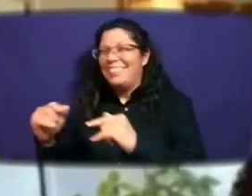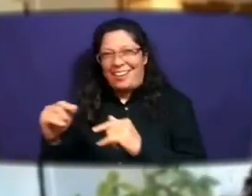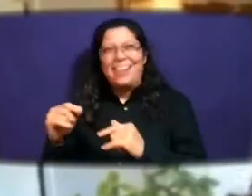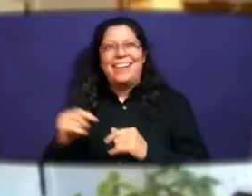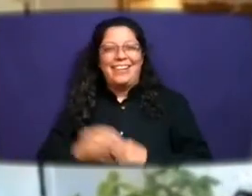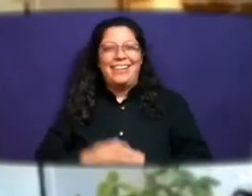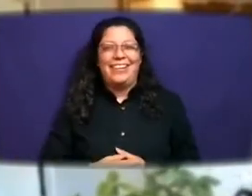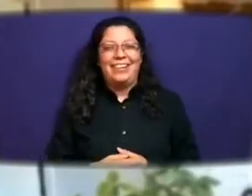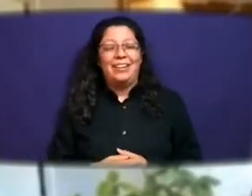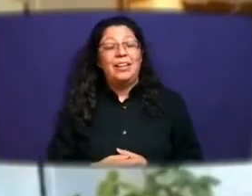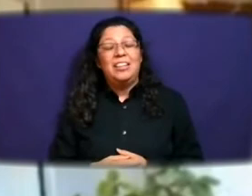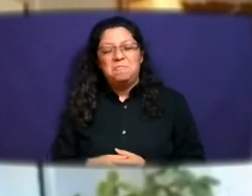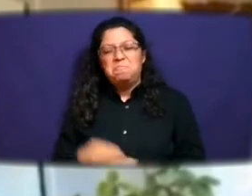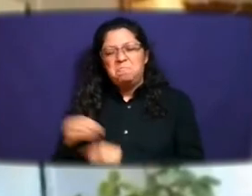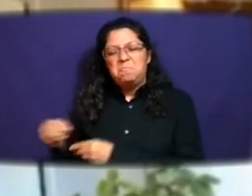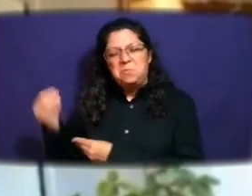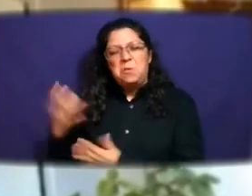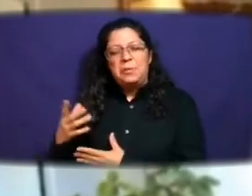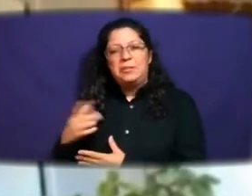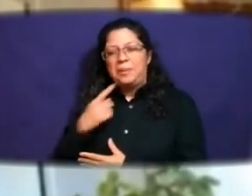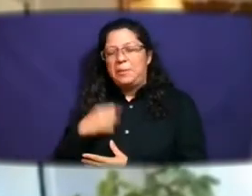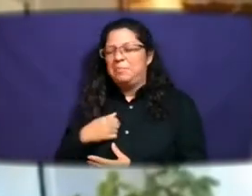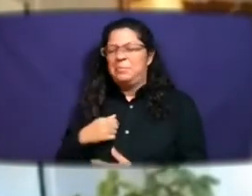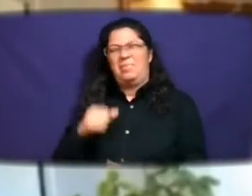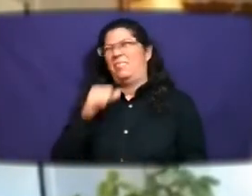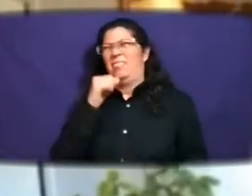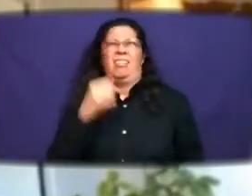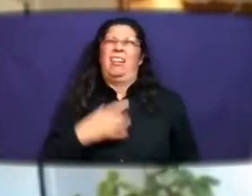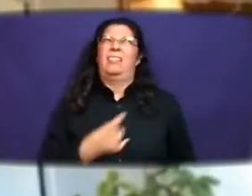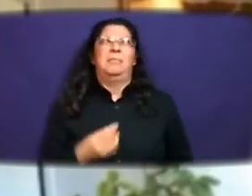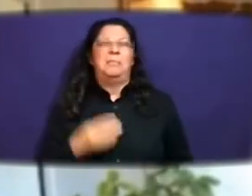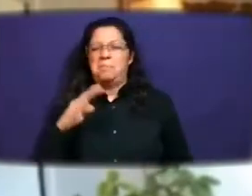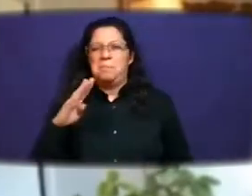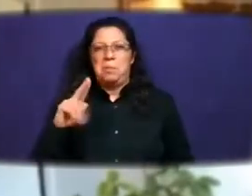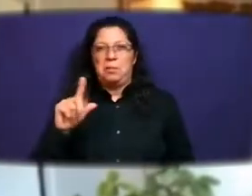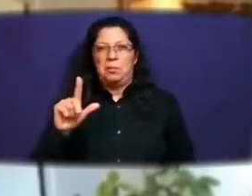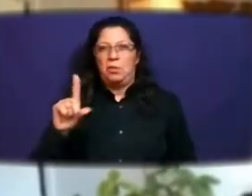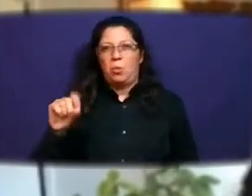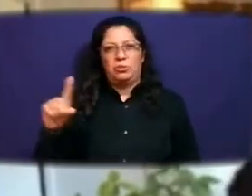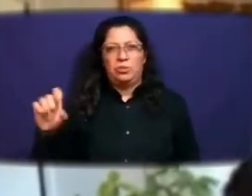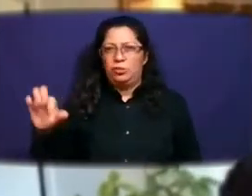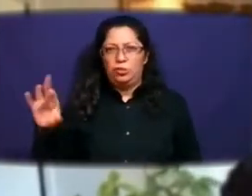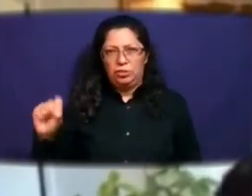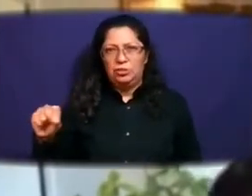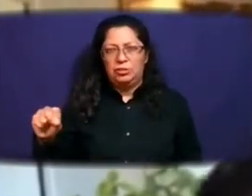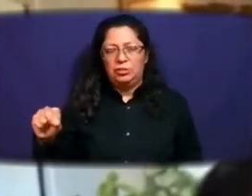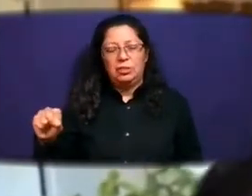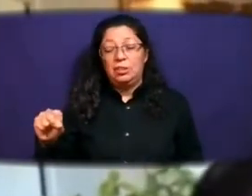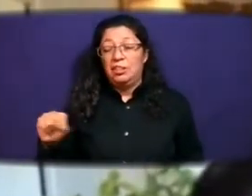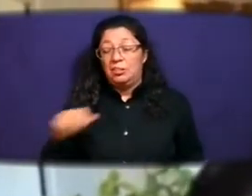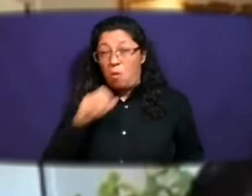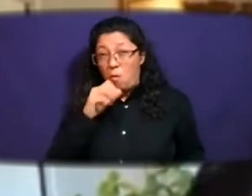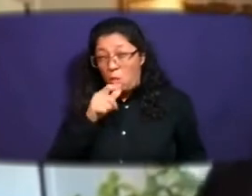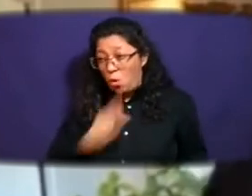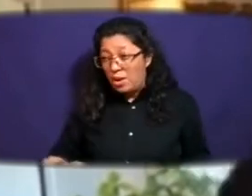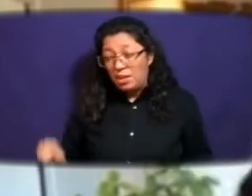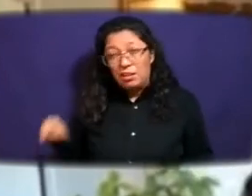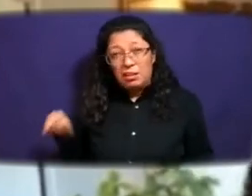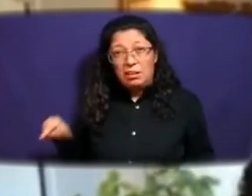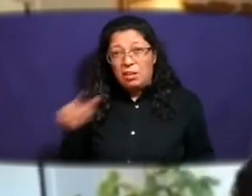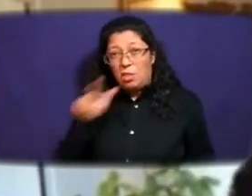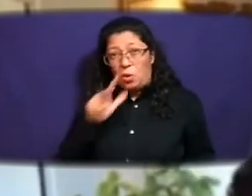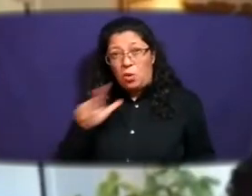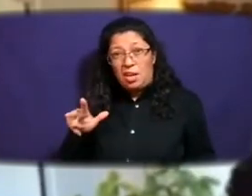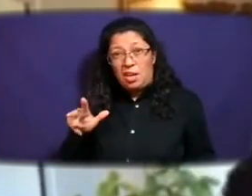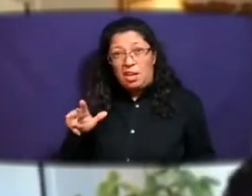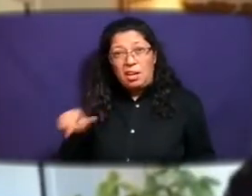Meme told me he doesn't like bulldozers. And even though he's only three, he